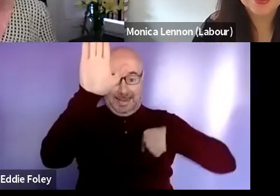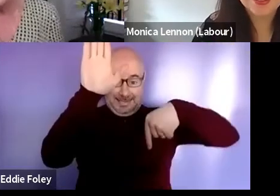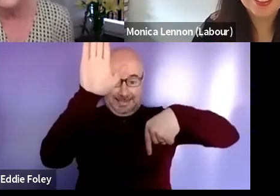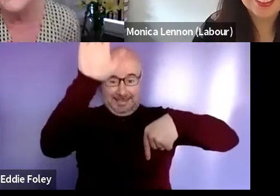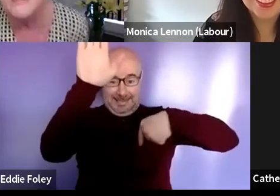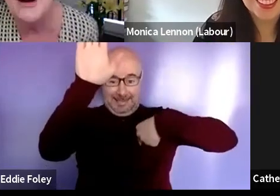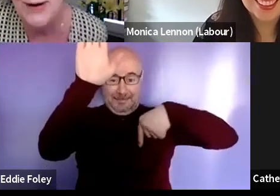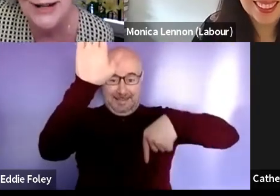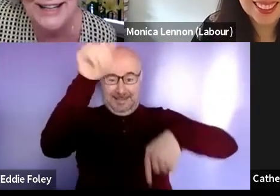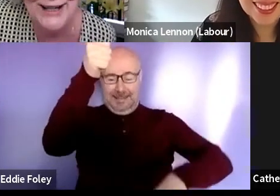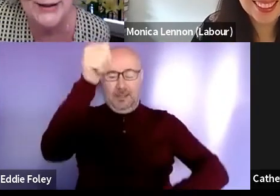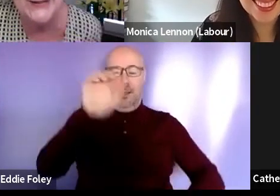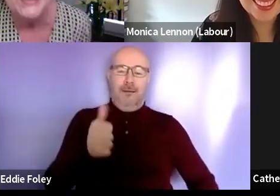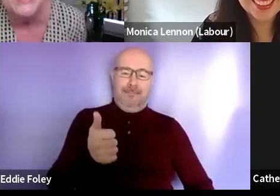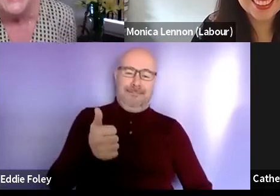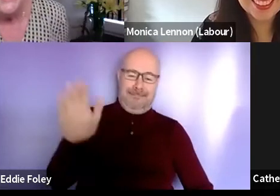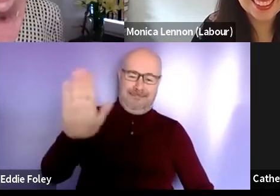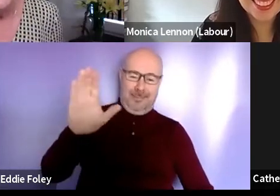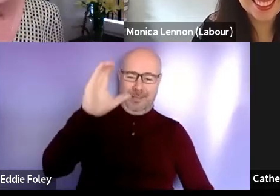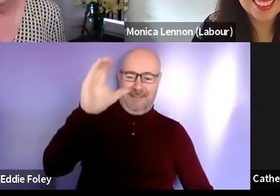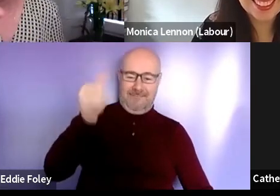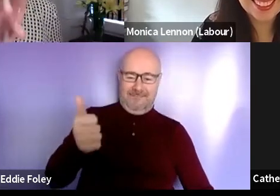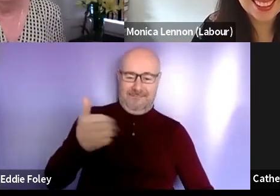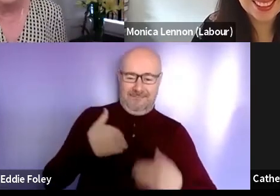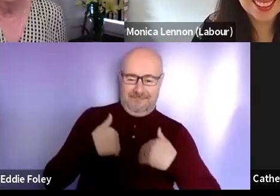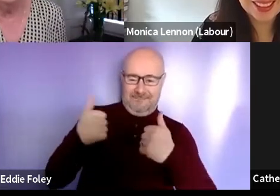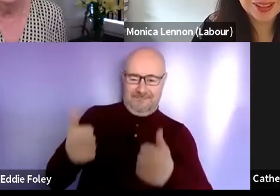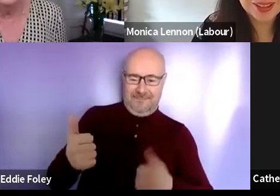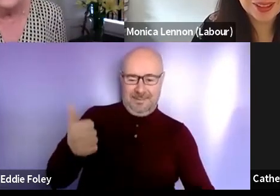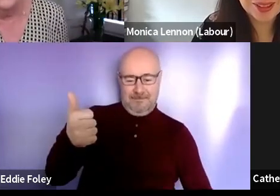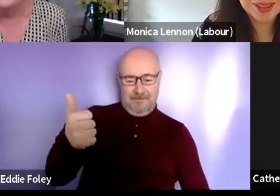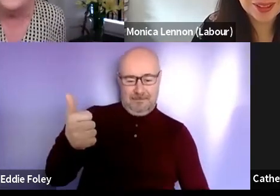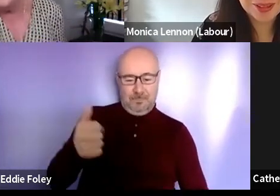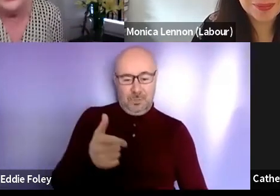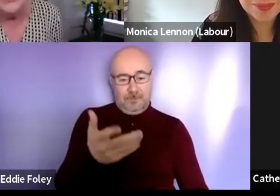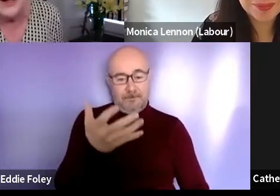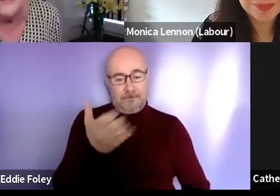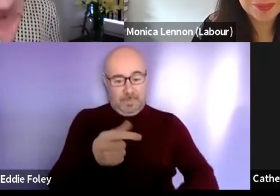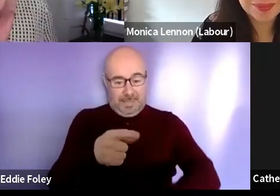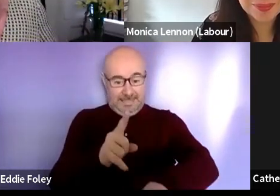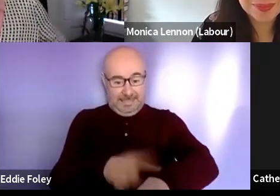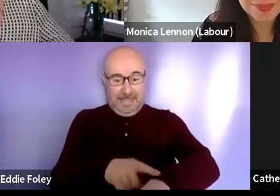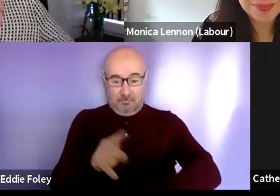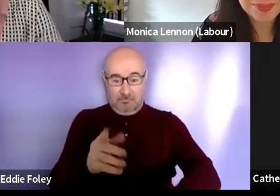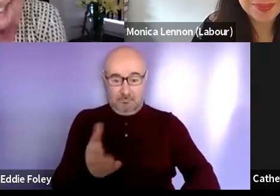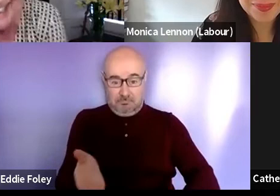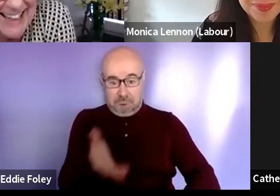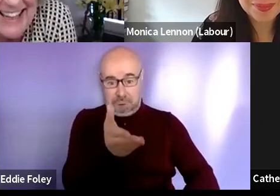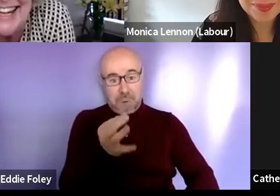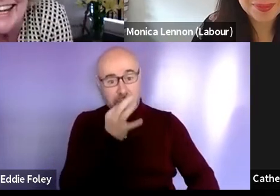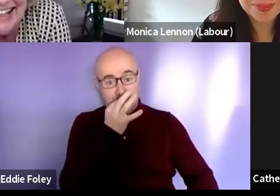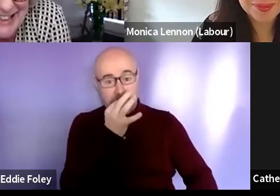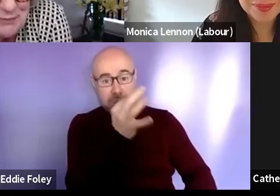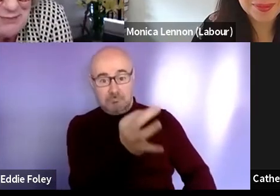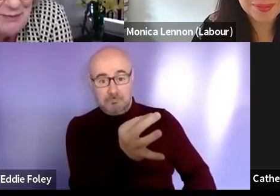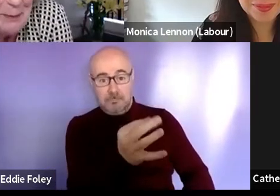Hi, Catherine. How are you? Yeah, I'm here. Actually, I've not got time to answer that question. Just go for it. So